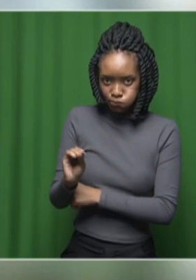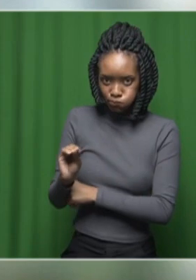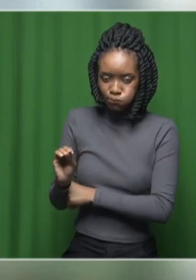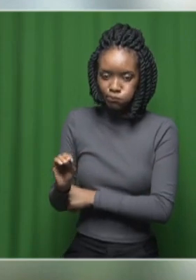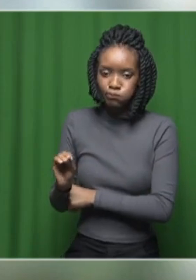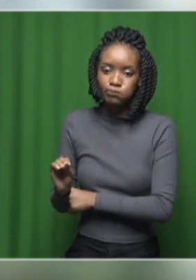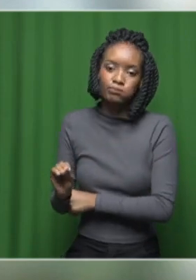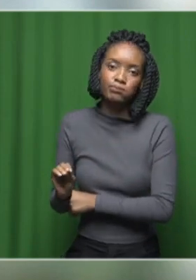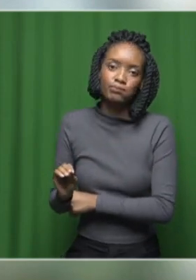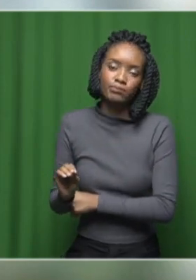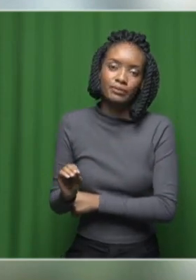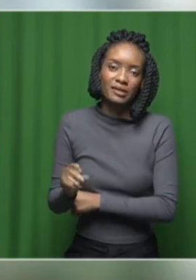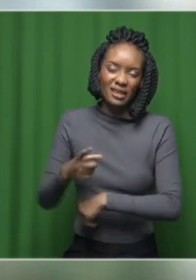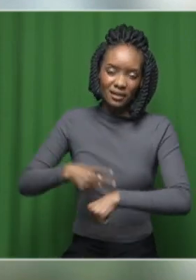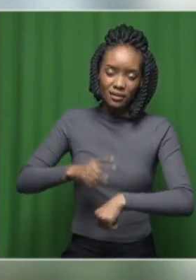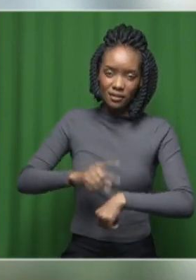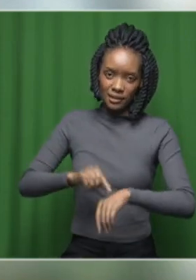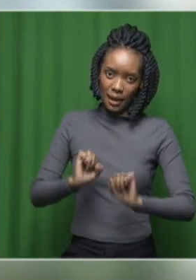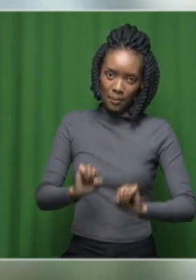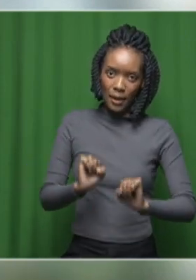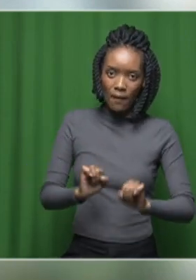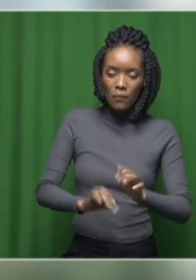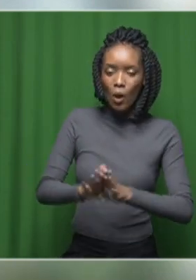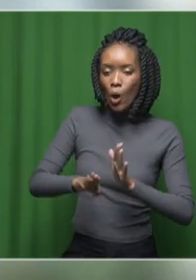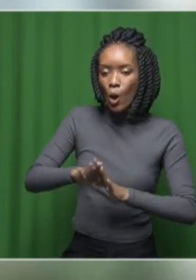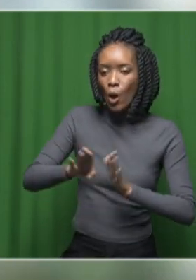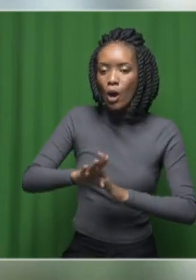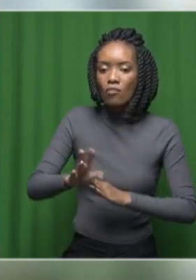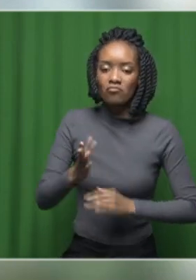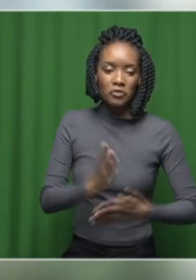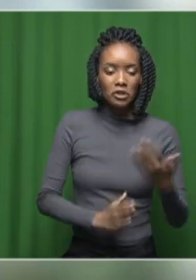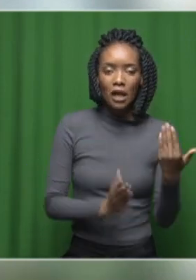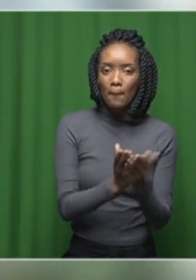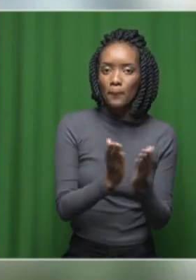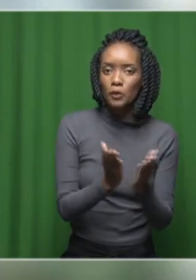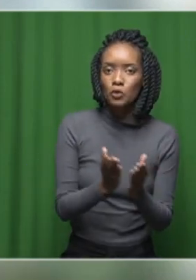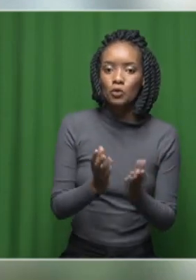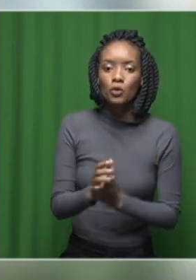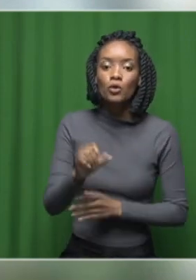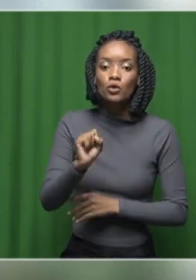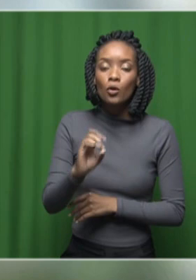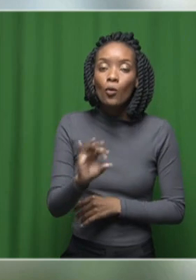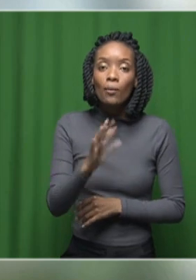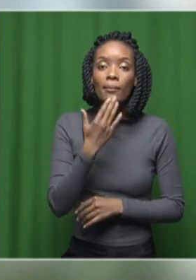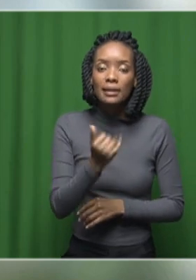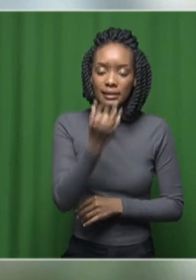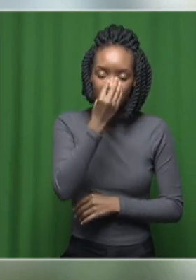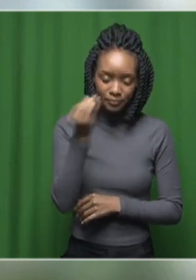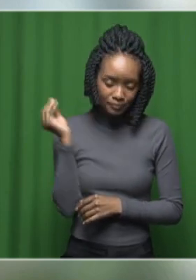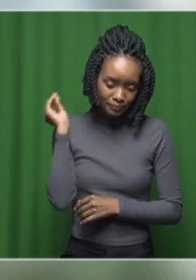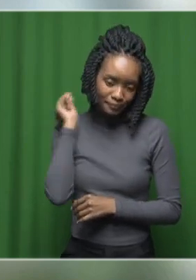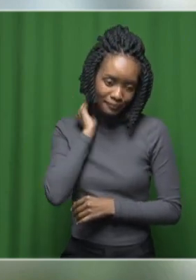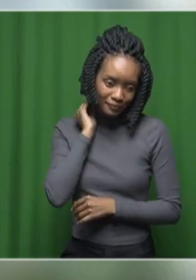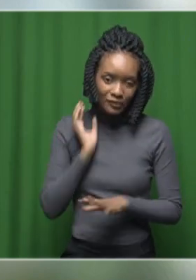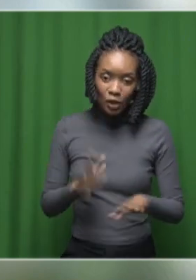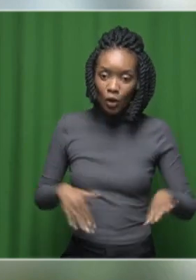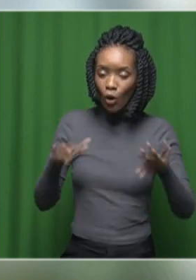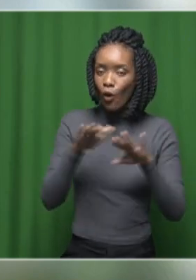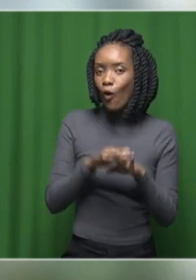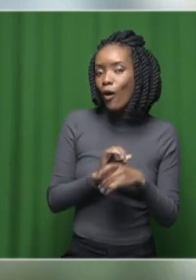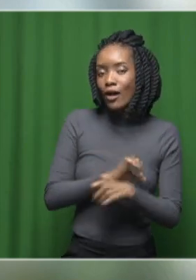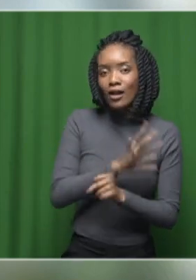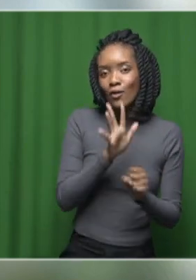influenza outbreaks or increased influenza cases in some of the schools. So please to remember that it may not all be COVID, may well